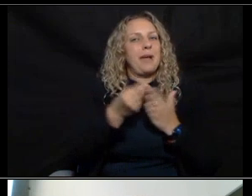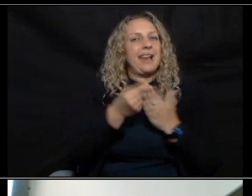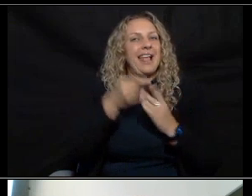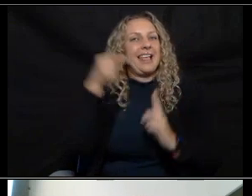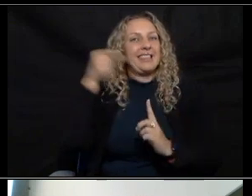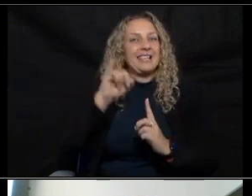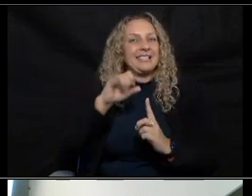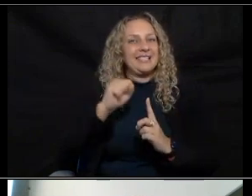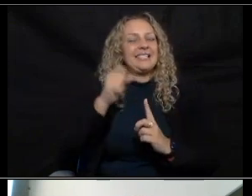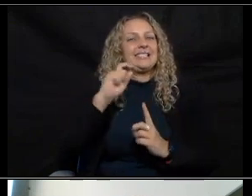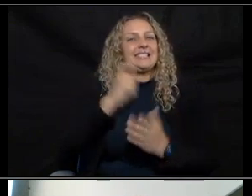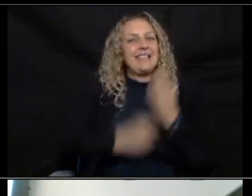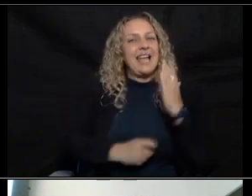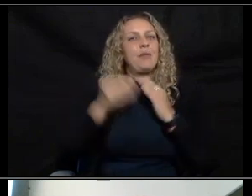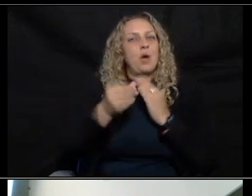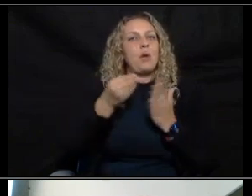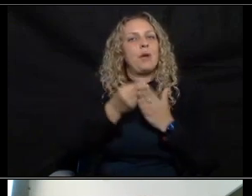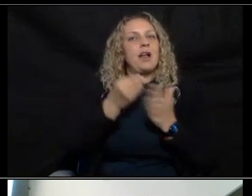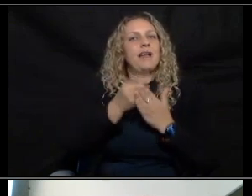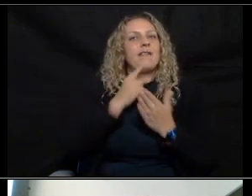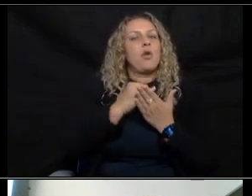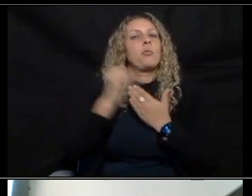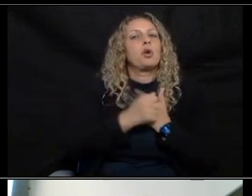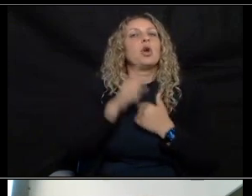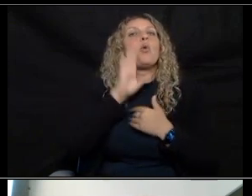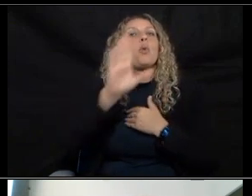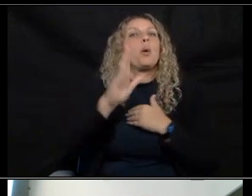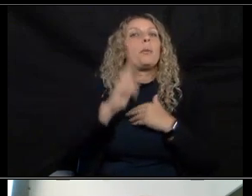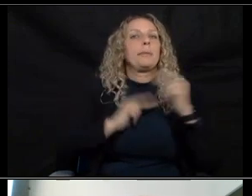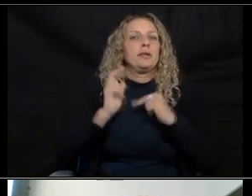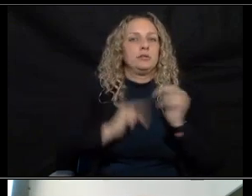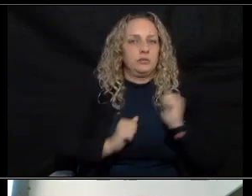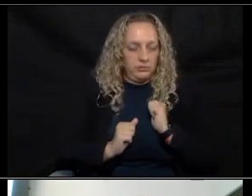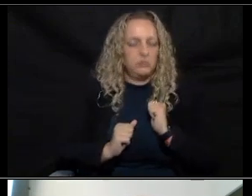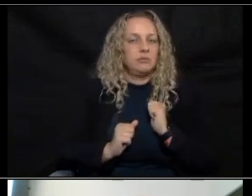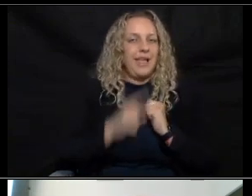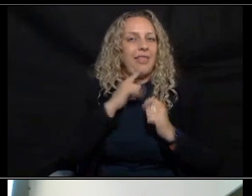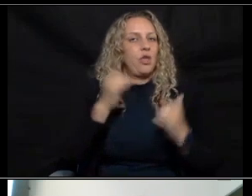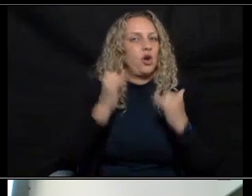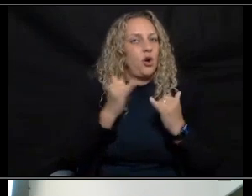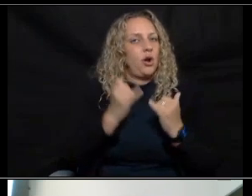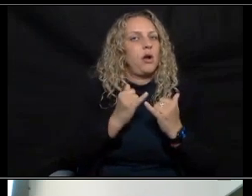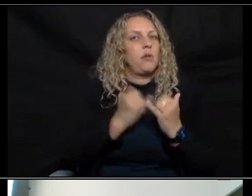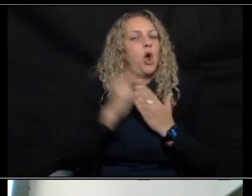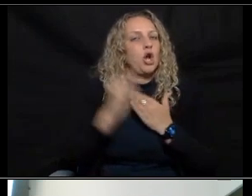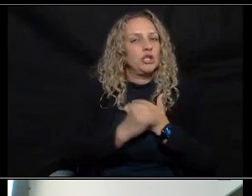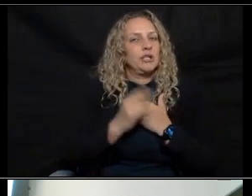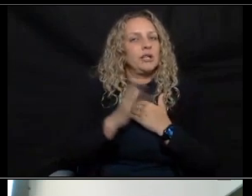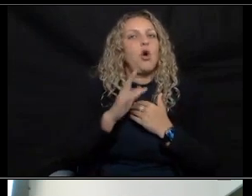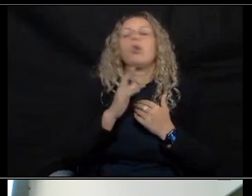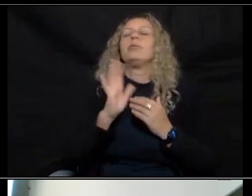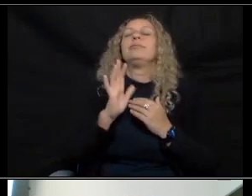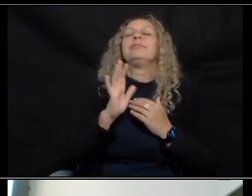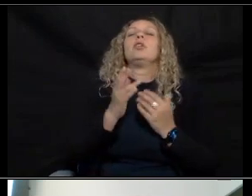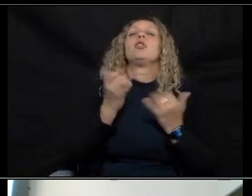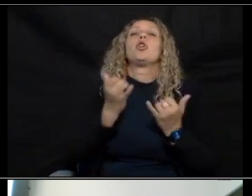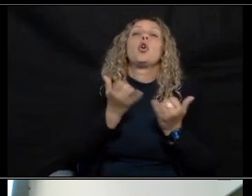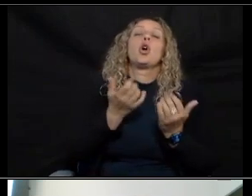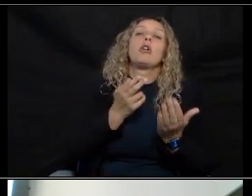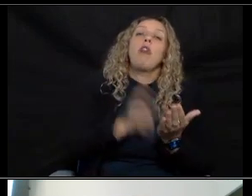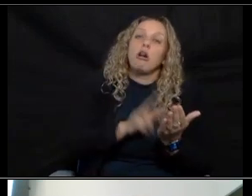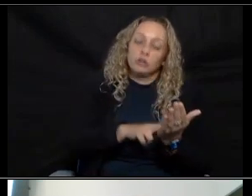is taxpayer money for the project that's going to be built. And the current project or the current contract